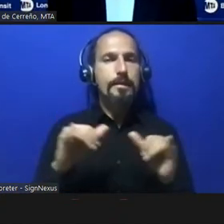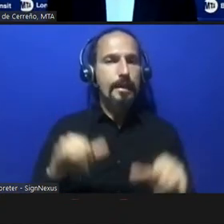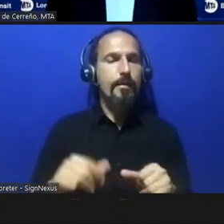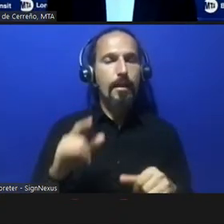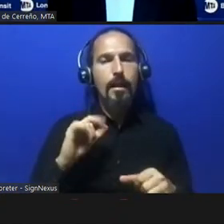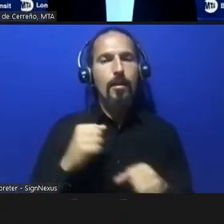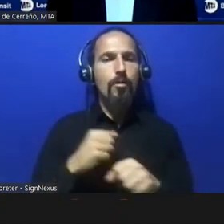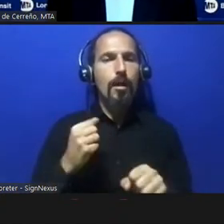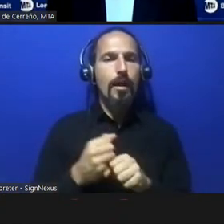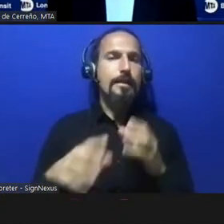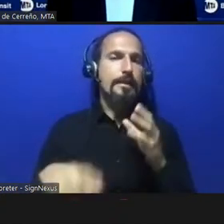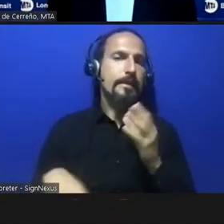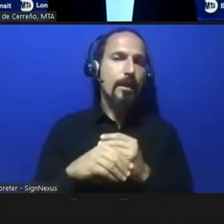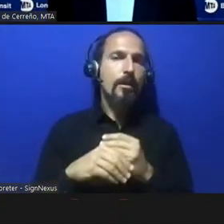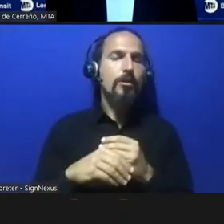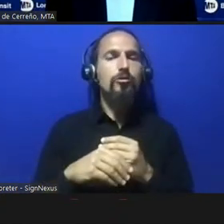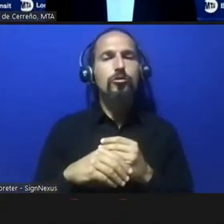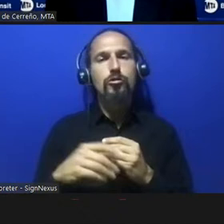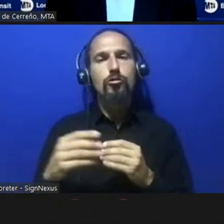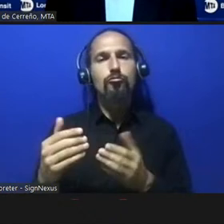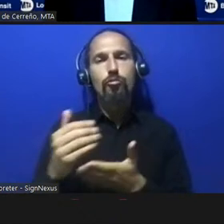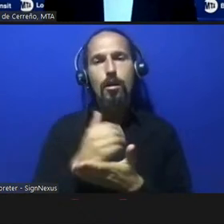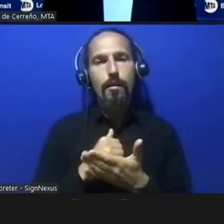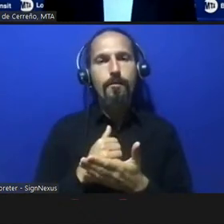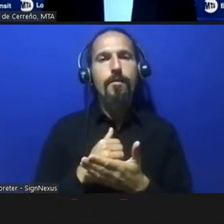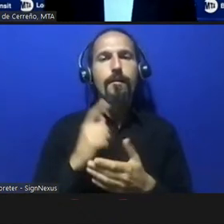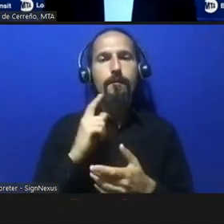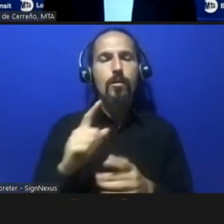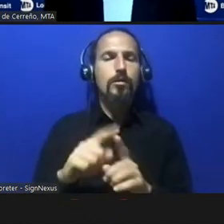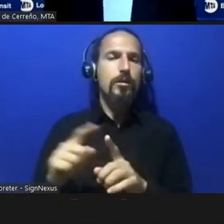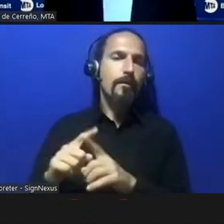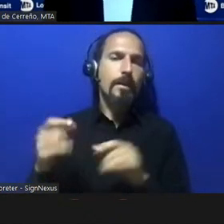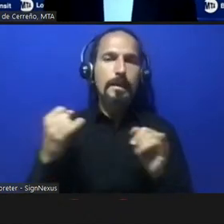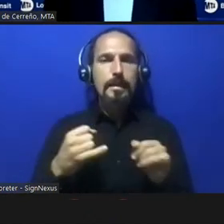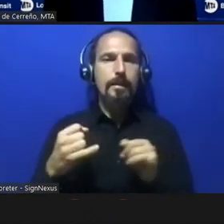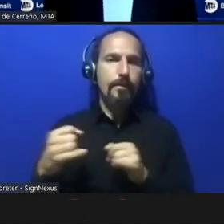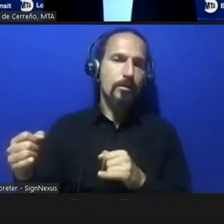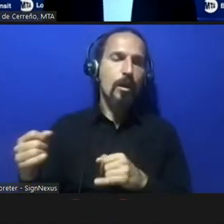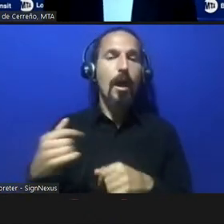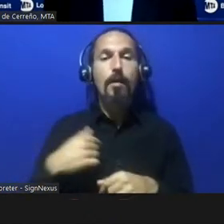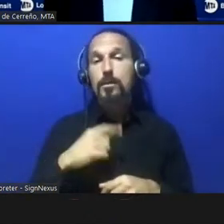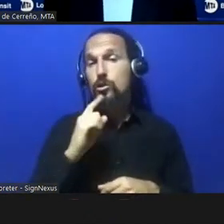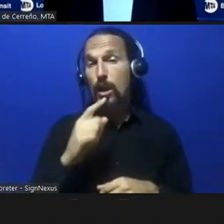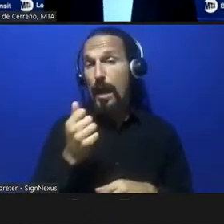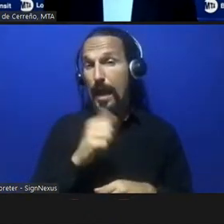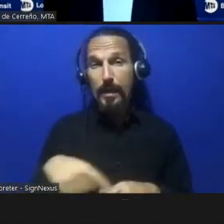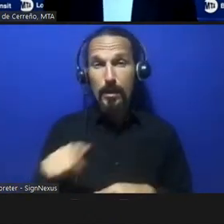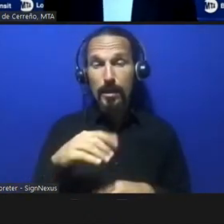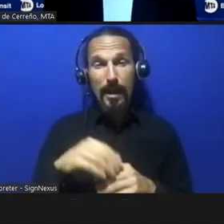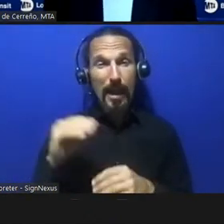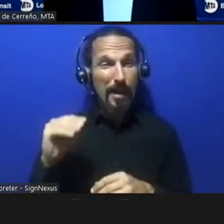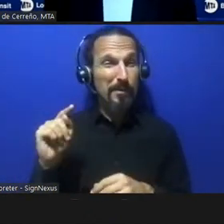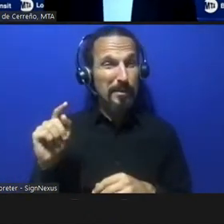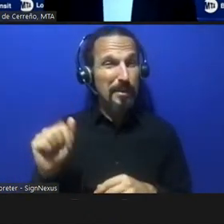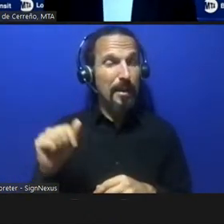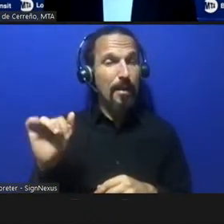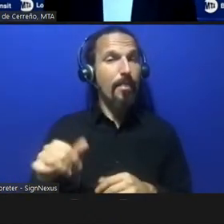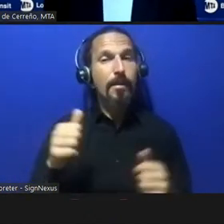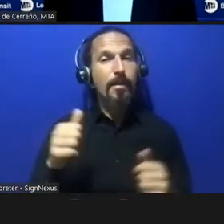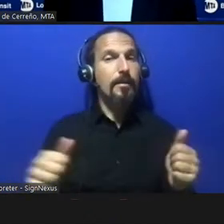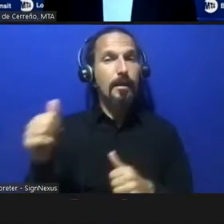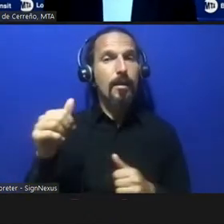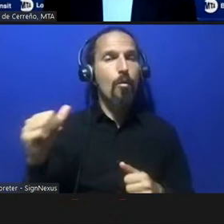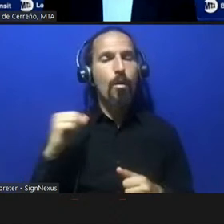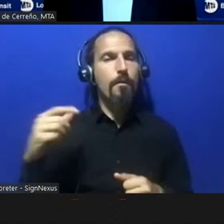create additional revenue streams that will line the pockets of various individuals i'm sure anyone within the mta executives will not be paying a